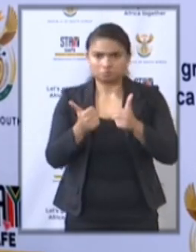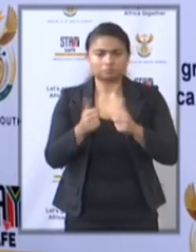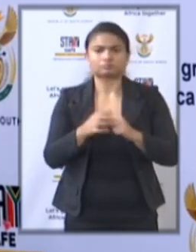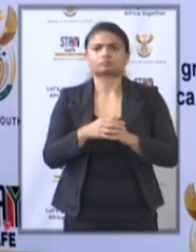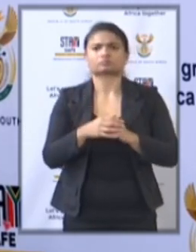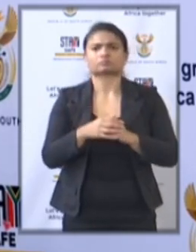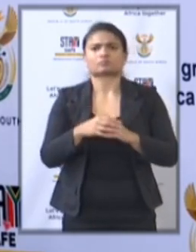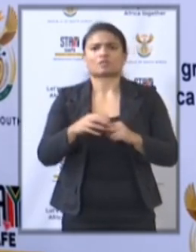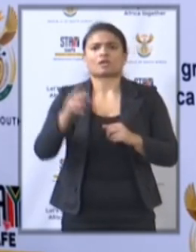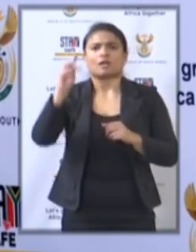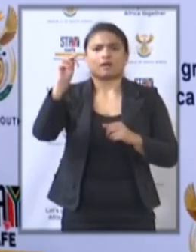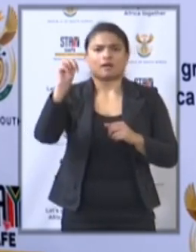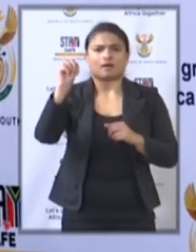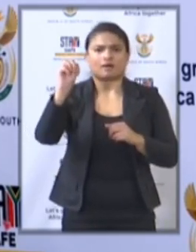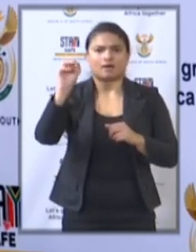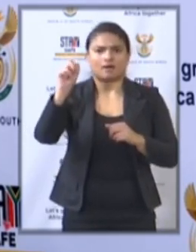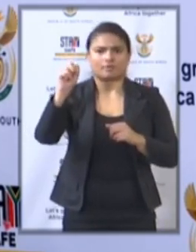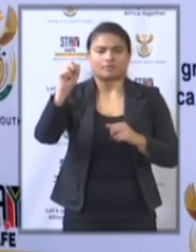Mnisi,